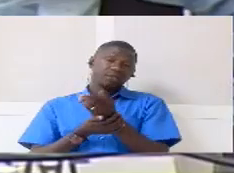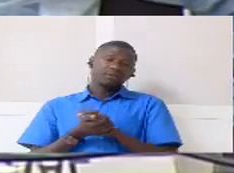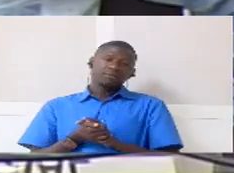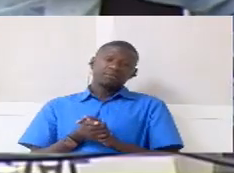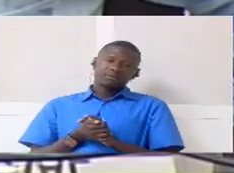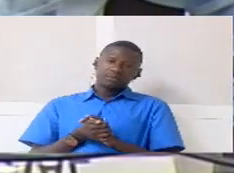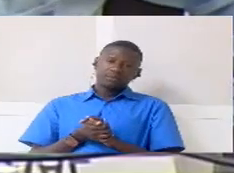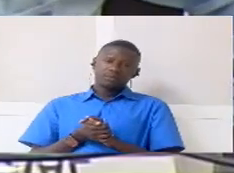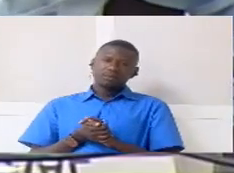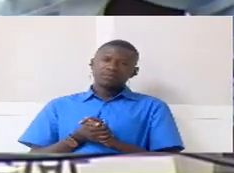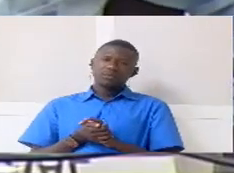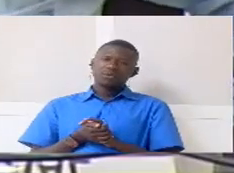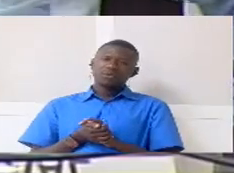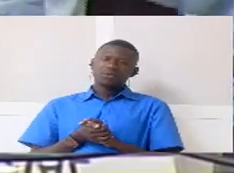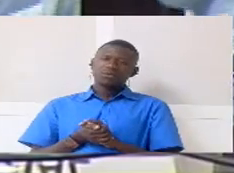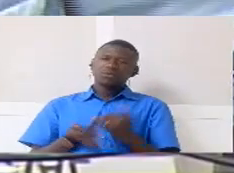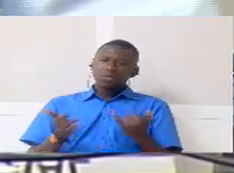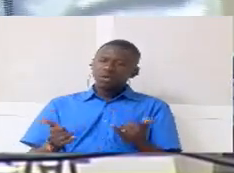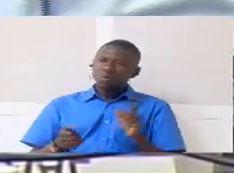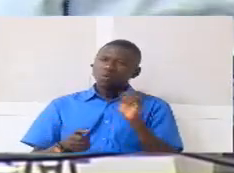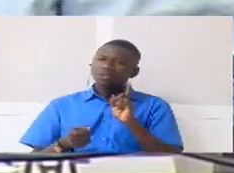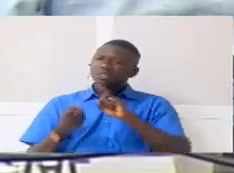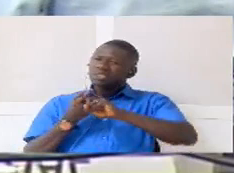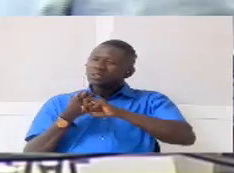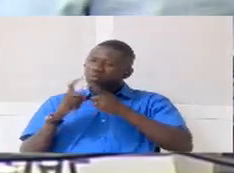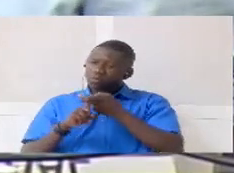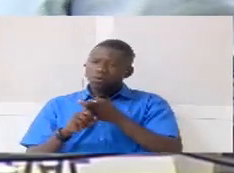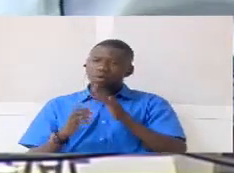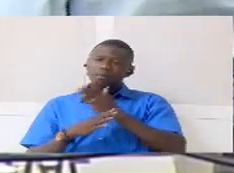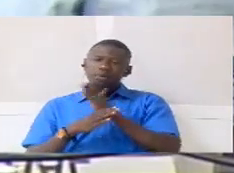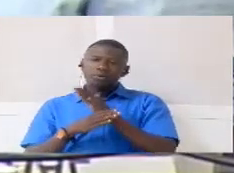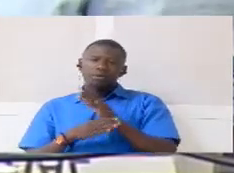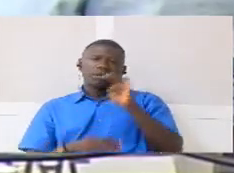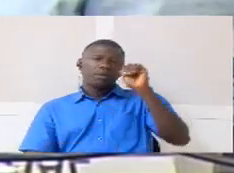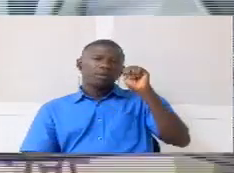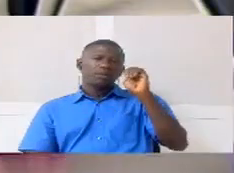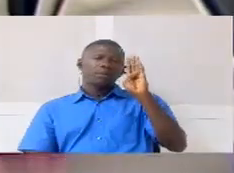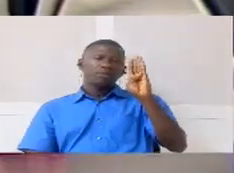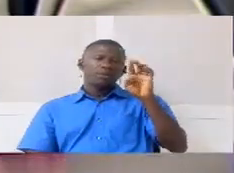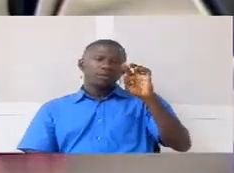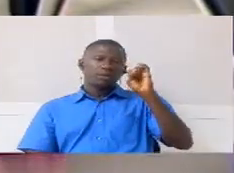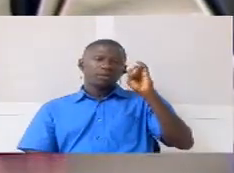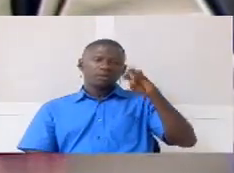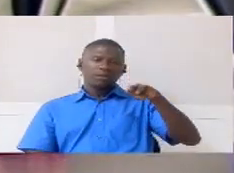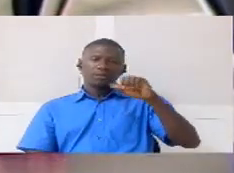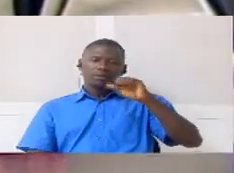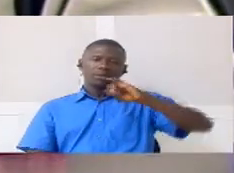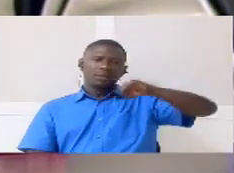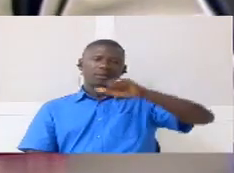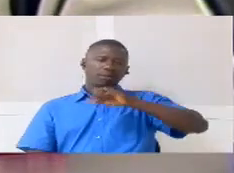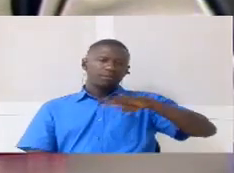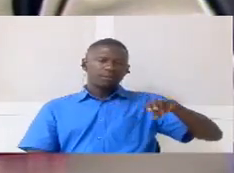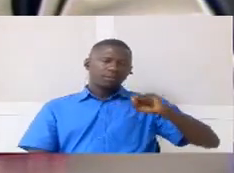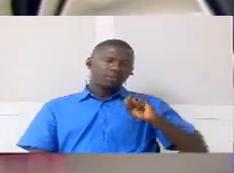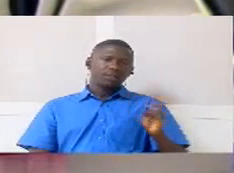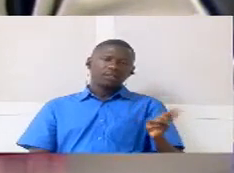Jame and David Koli, if you know? Mwenye mchoki nyoloti, Ibrahima Jame ni David Koli tema, ni alo? Mela bari ya lebari, Ibrahima Jame ka